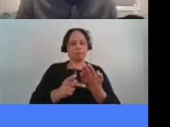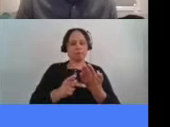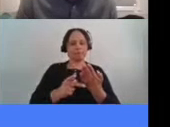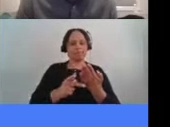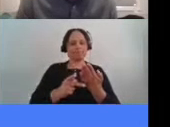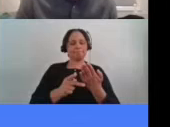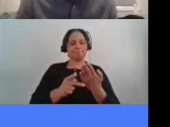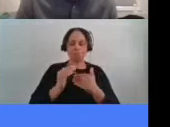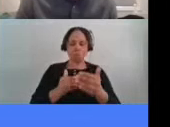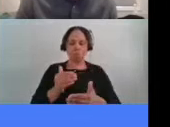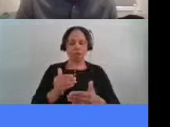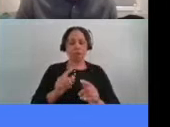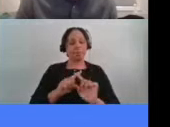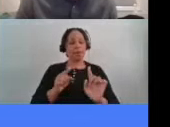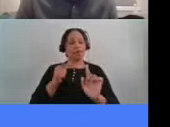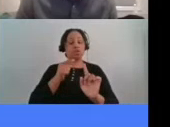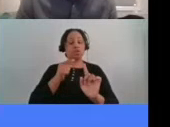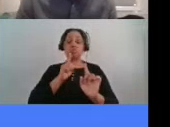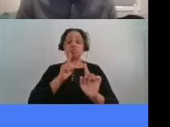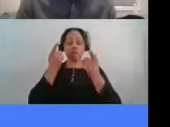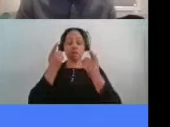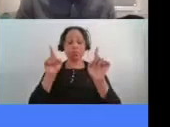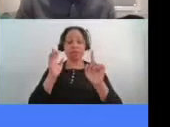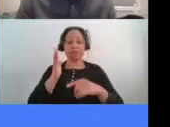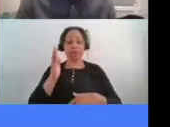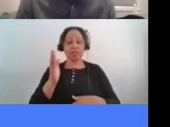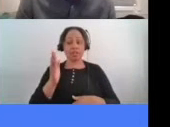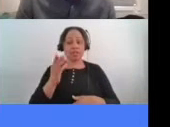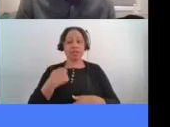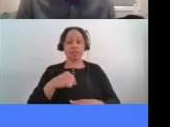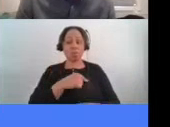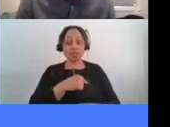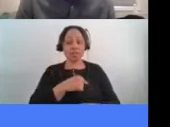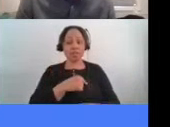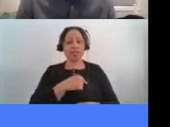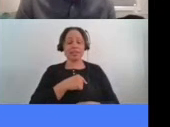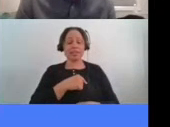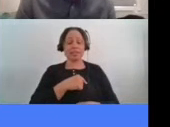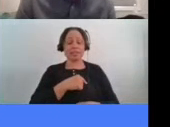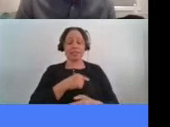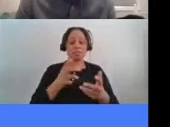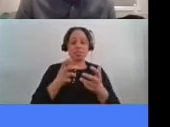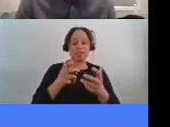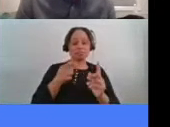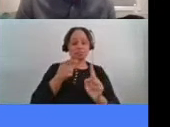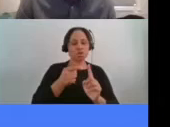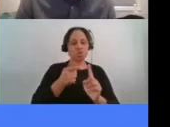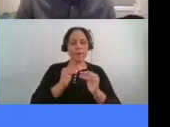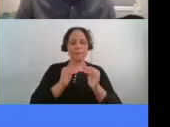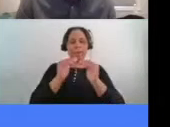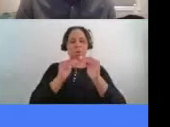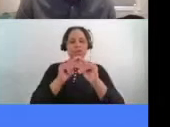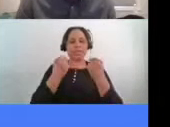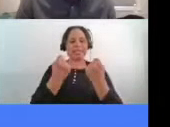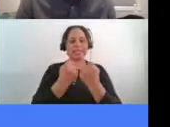this to truly be successful, we are looking to kind of build out a team and looking for individuals